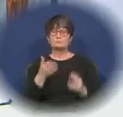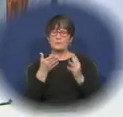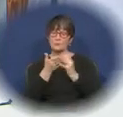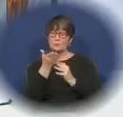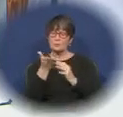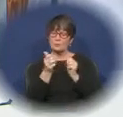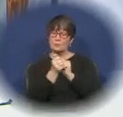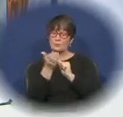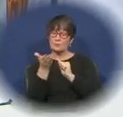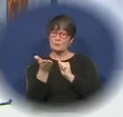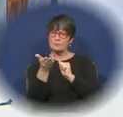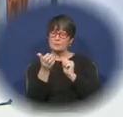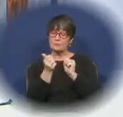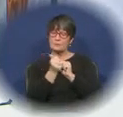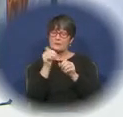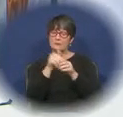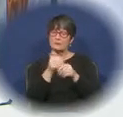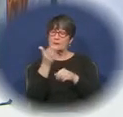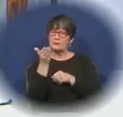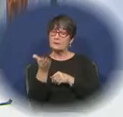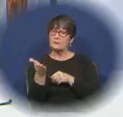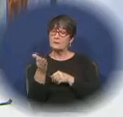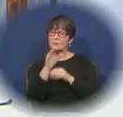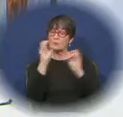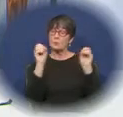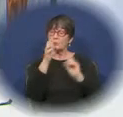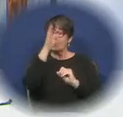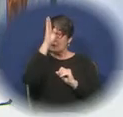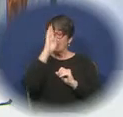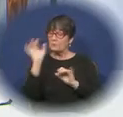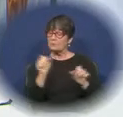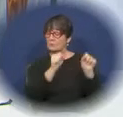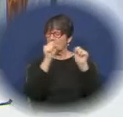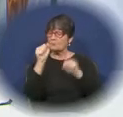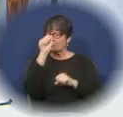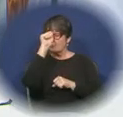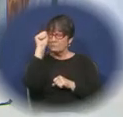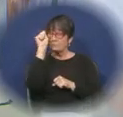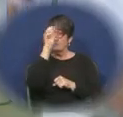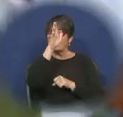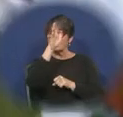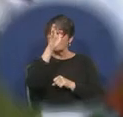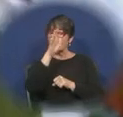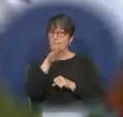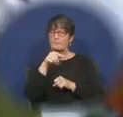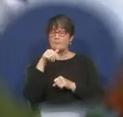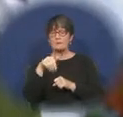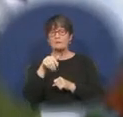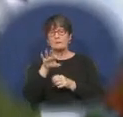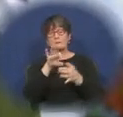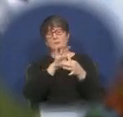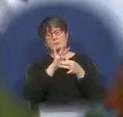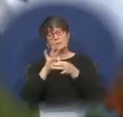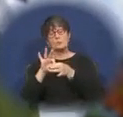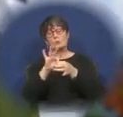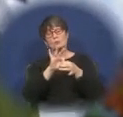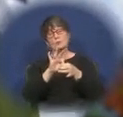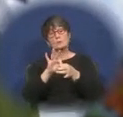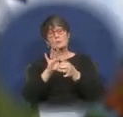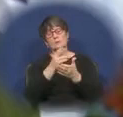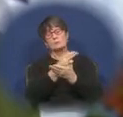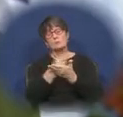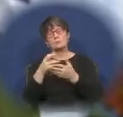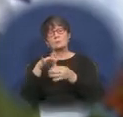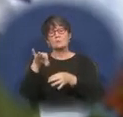Through him and with him and in him, O God, Almighty Father, in the unity of the